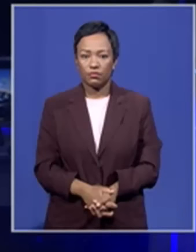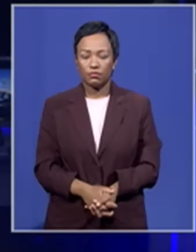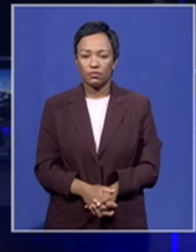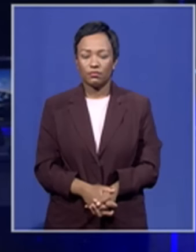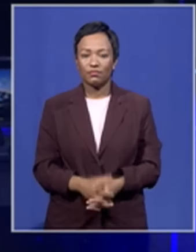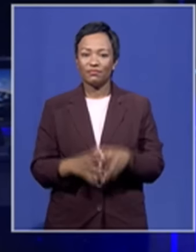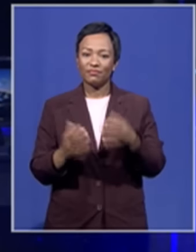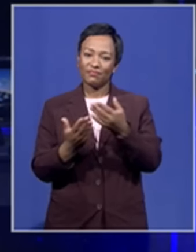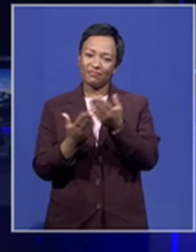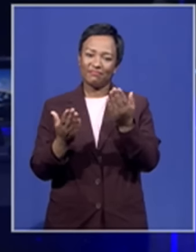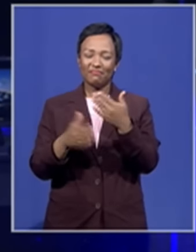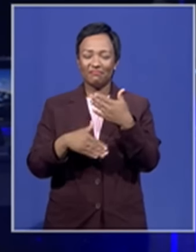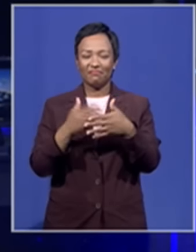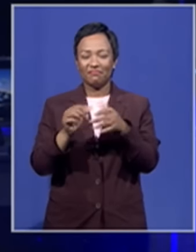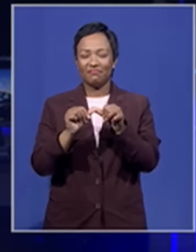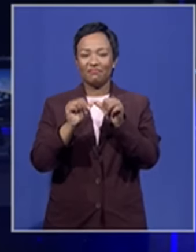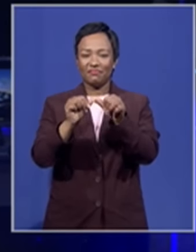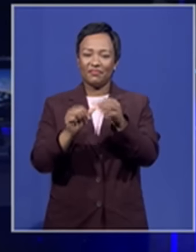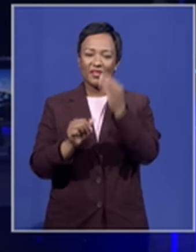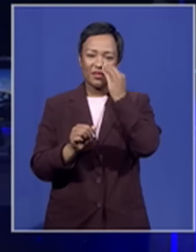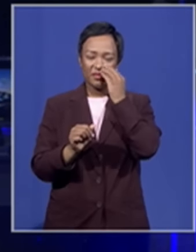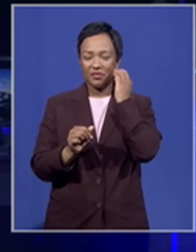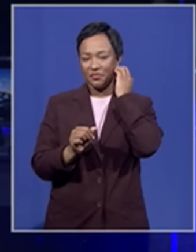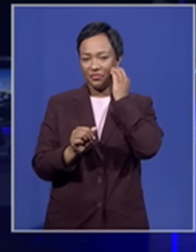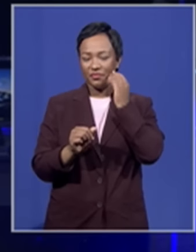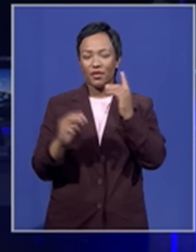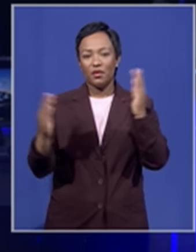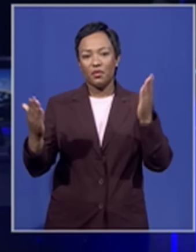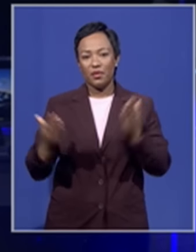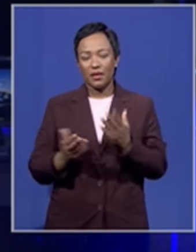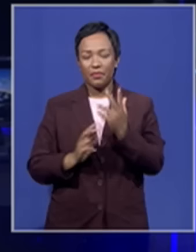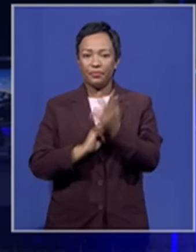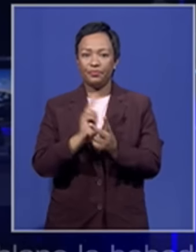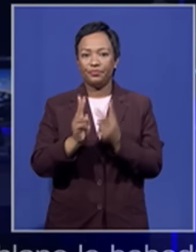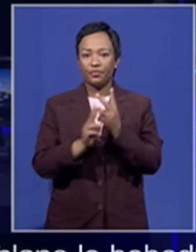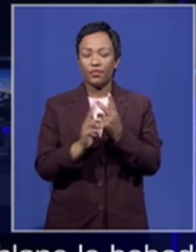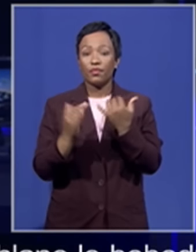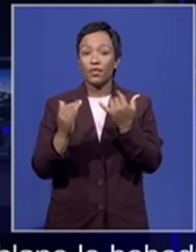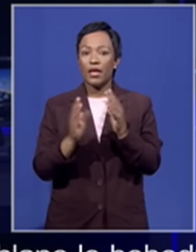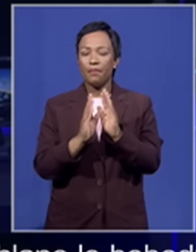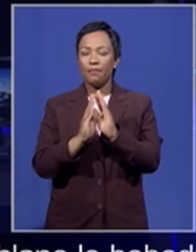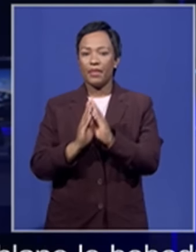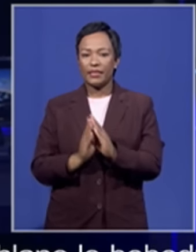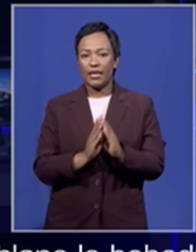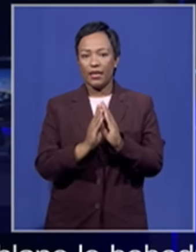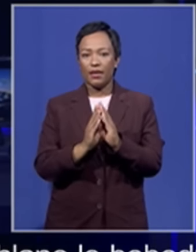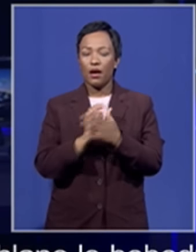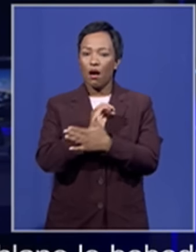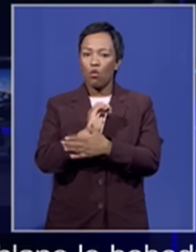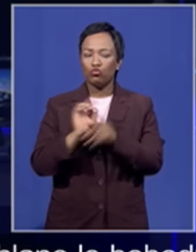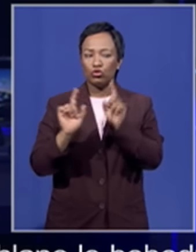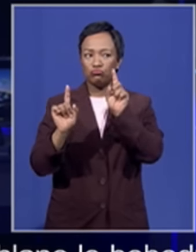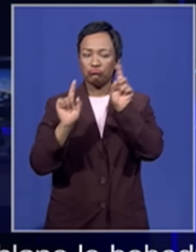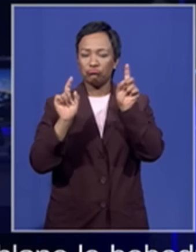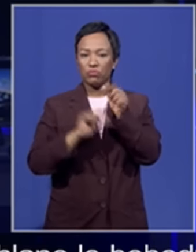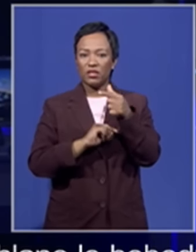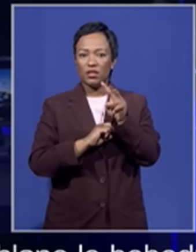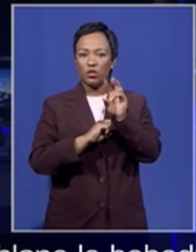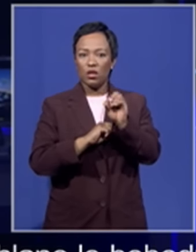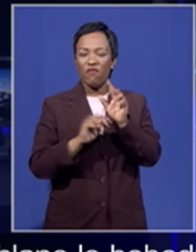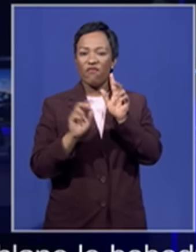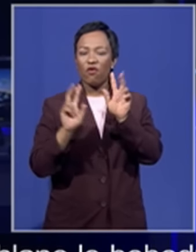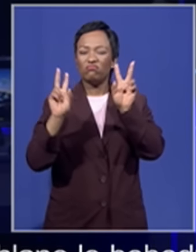Beso mokgahlelo kwa bobedi wa ditaba tsa Sesotho re boetse re le amohela mme ona go thakgola ka tse reng kopano ya dinaha tsa G20 e kgahlano le diketso tsa bobodu